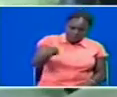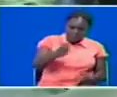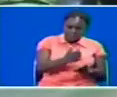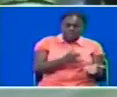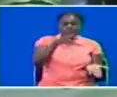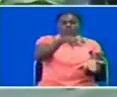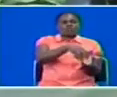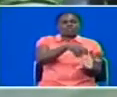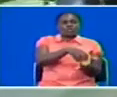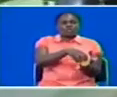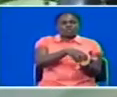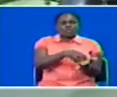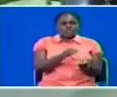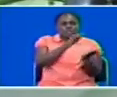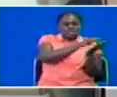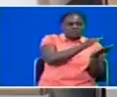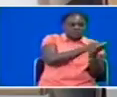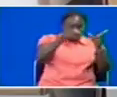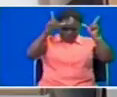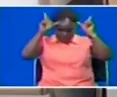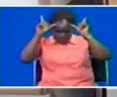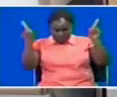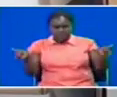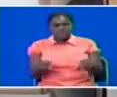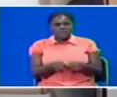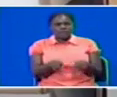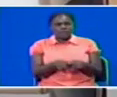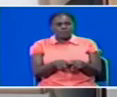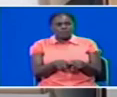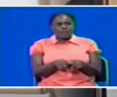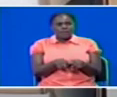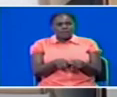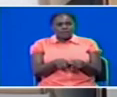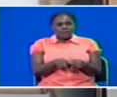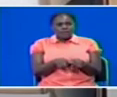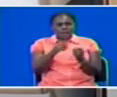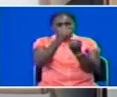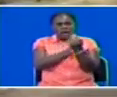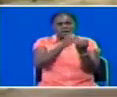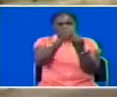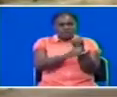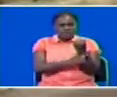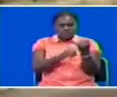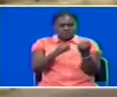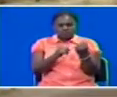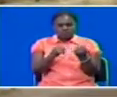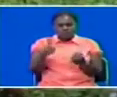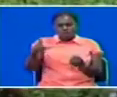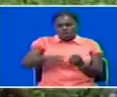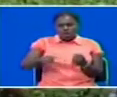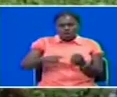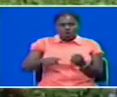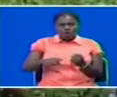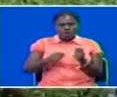cases, while retaining their herds. Sinket now exports most of its harvest, with a portion going to the local community.